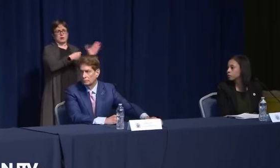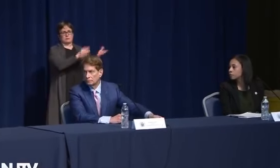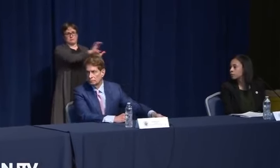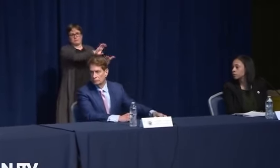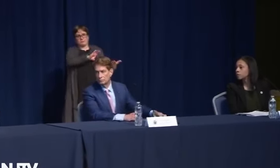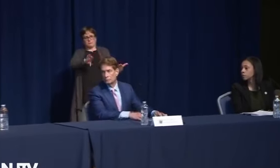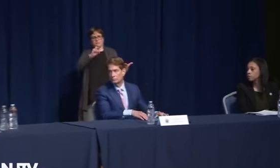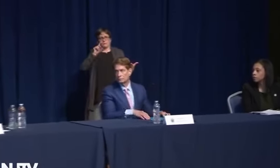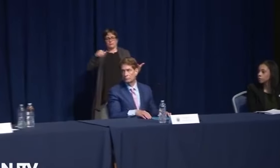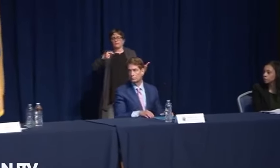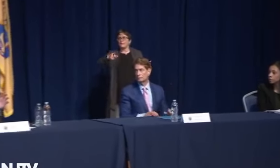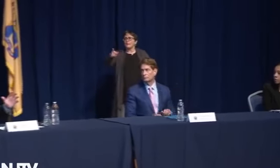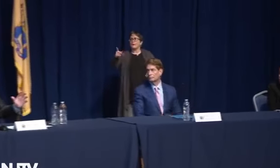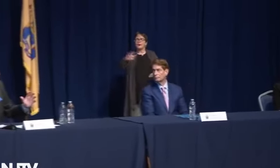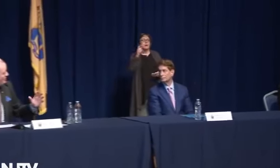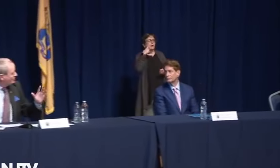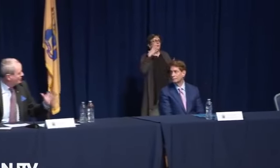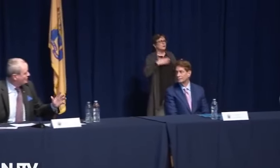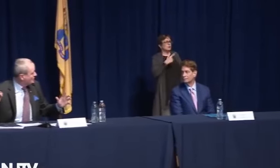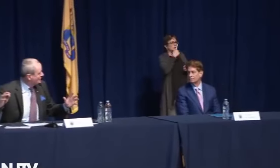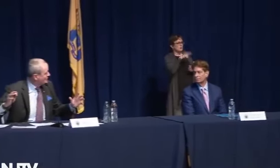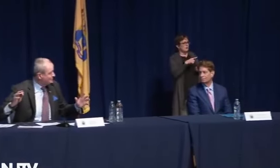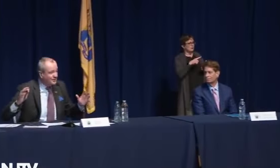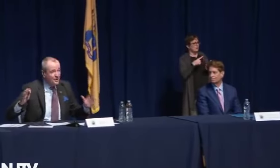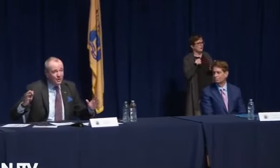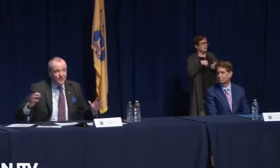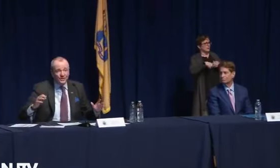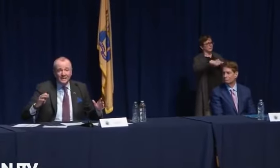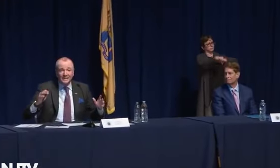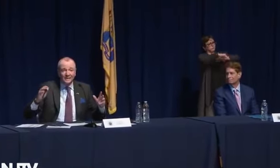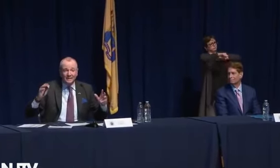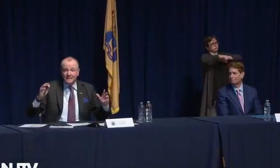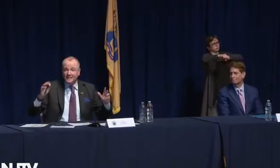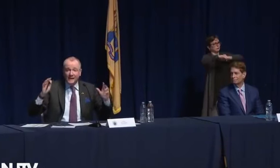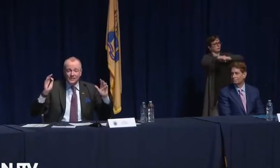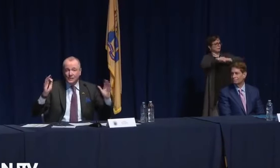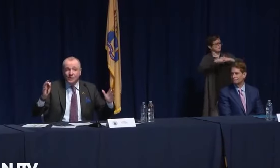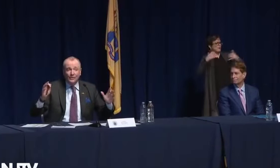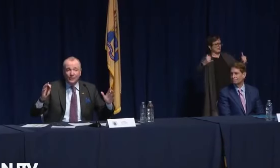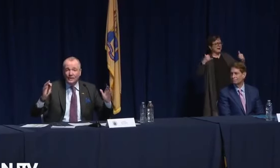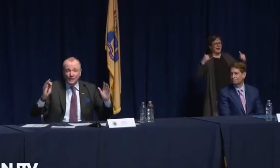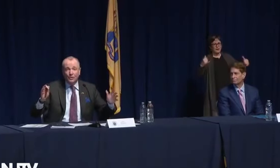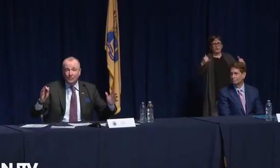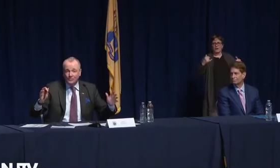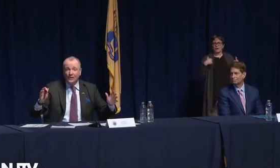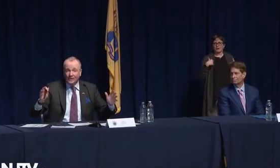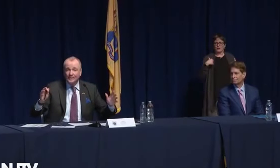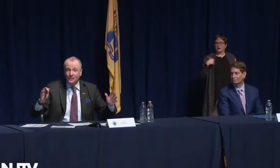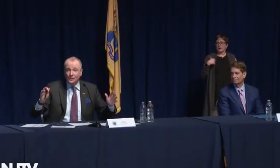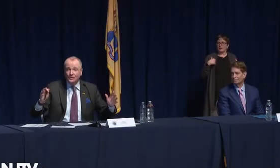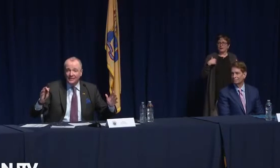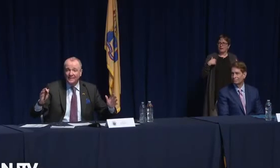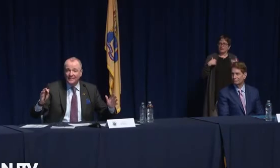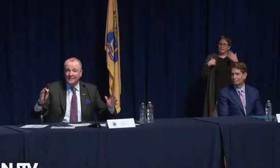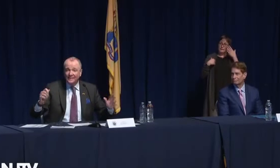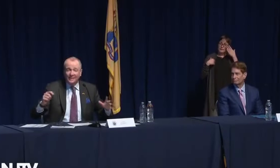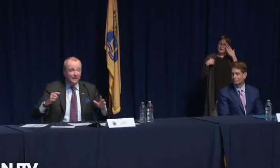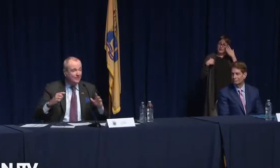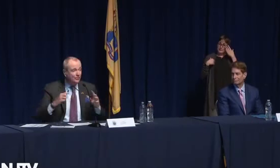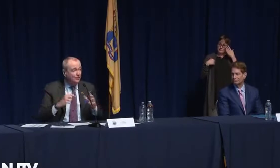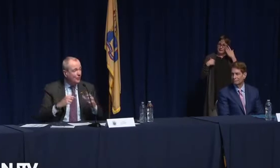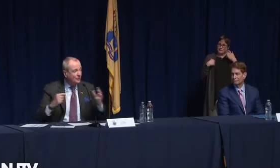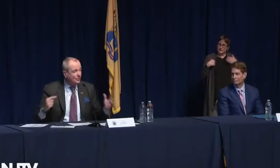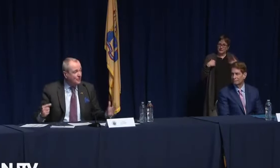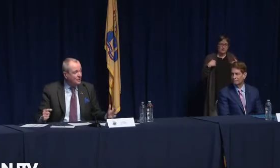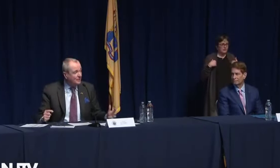this opportunity for a public service announcement and commercial. I still want early in-person voting in New Jersey. I think